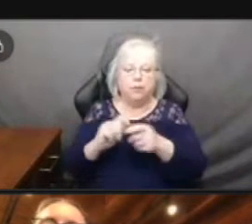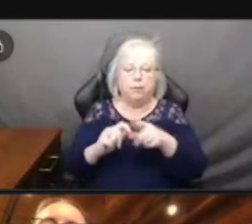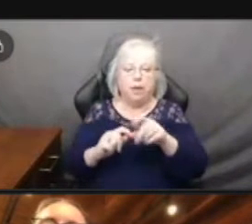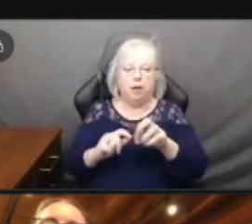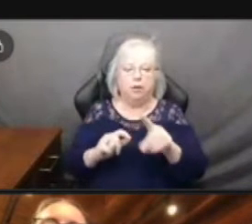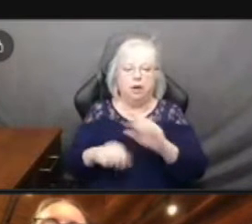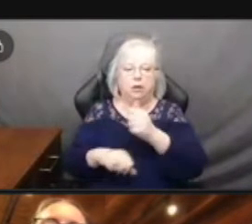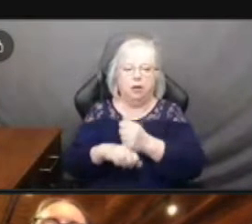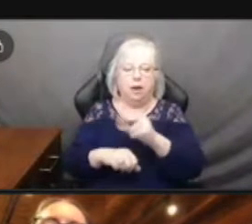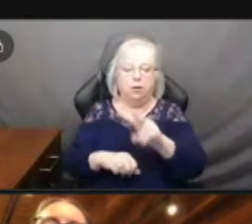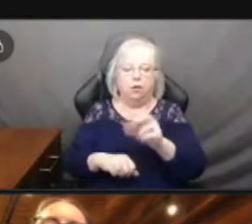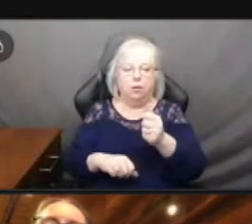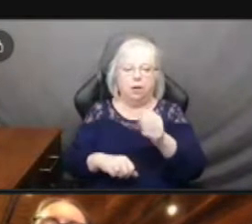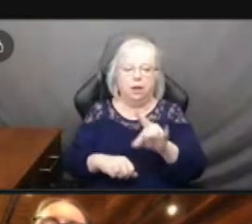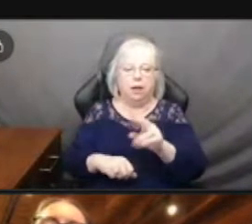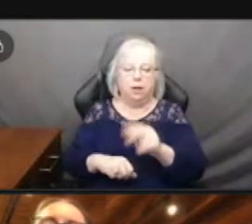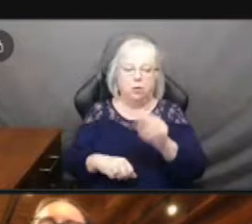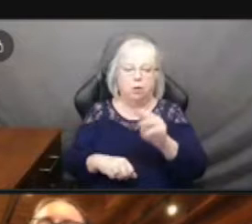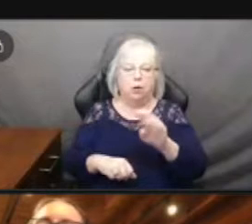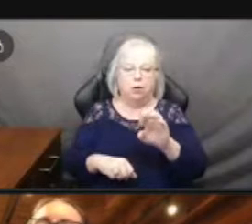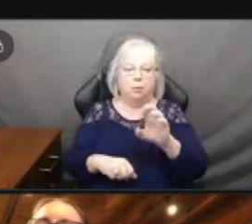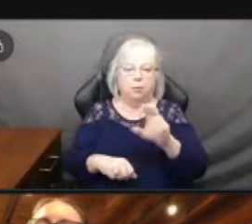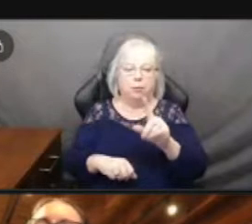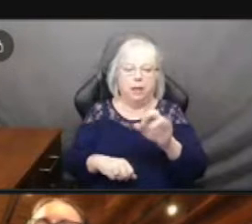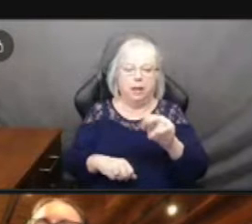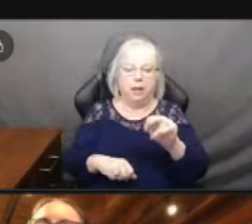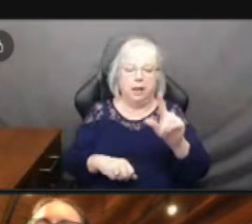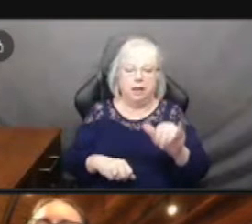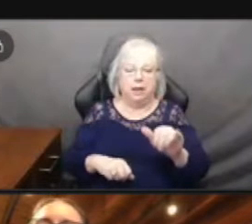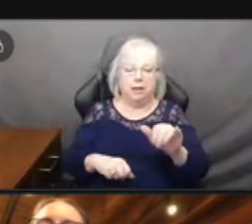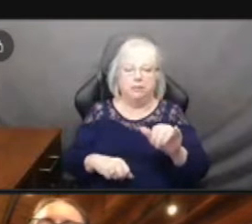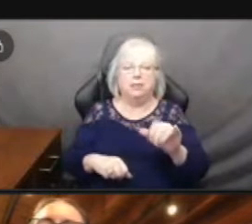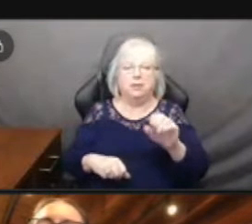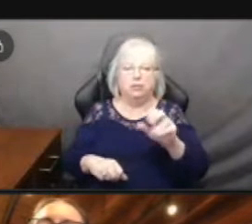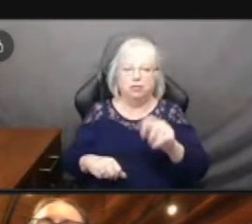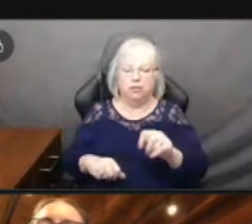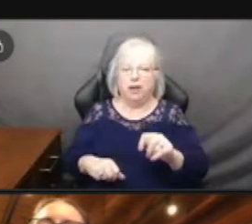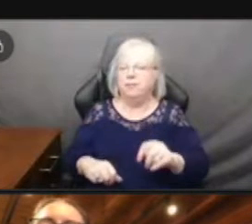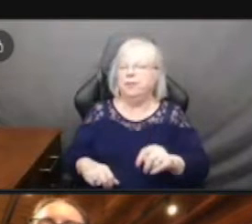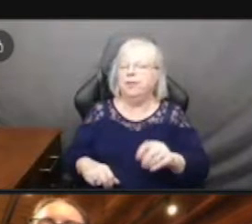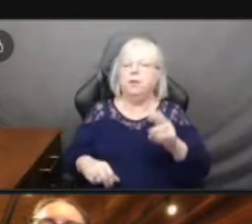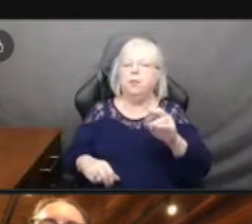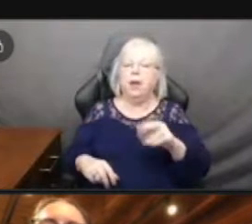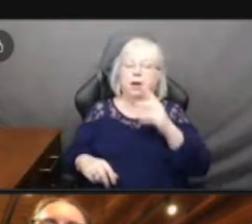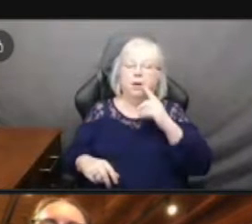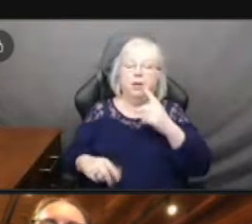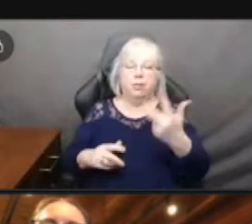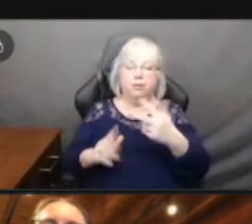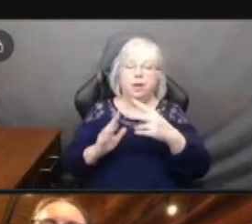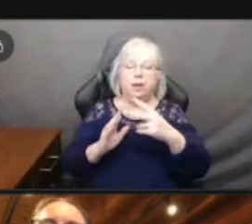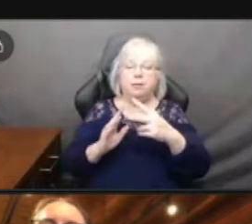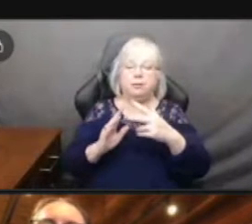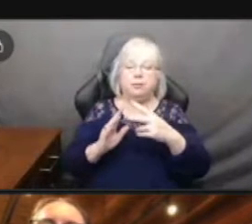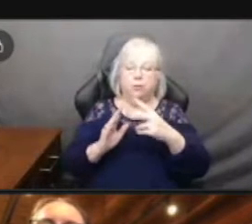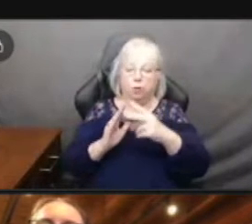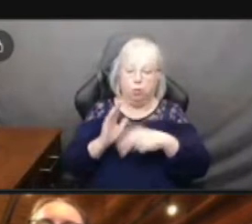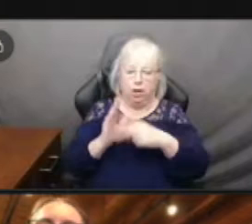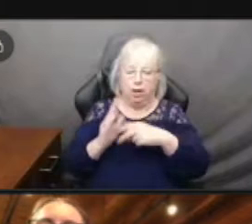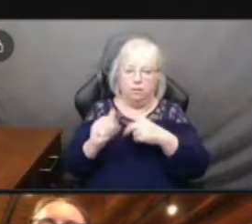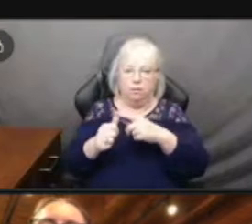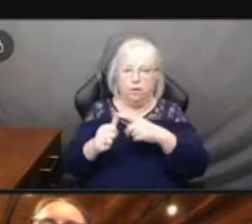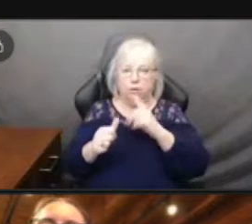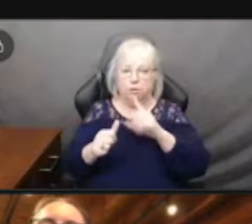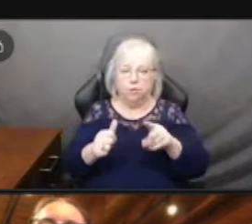located at 218 North McKinley Street, third and final reading. We've now had 3 readings. Director Webb, and then after Director Webb, Director Richardson.